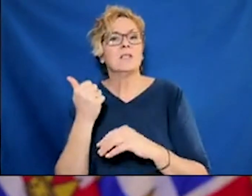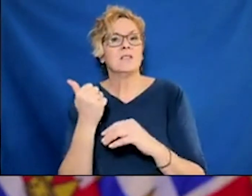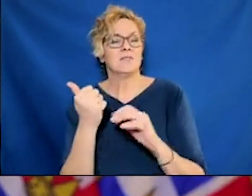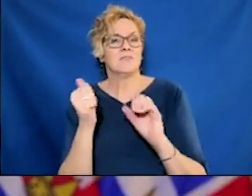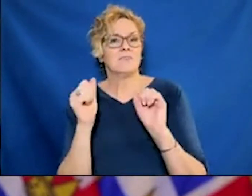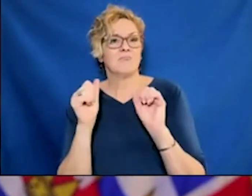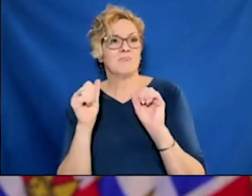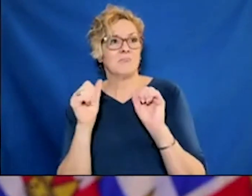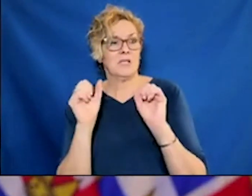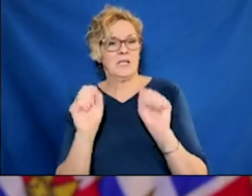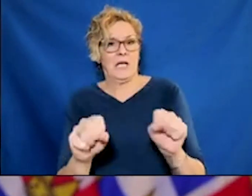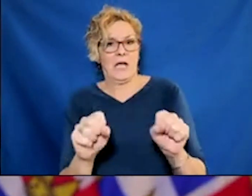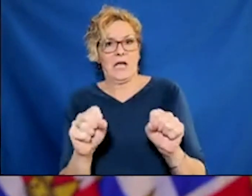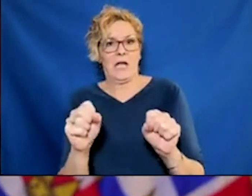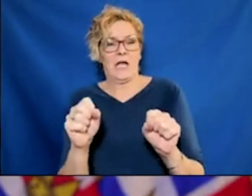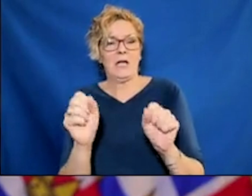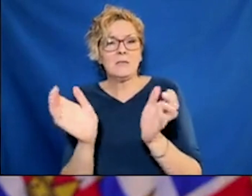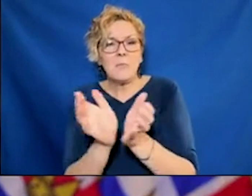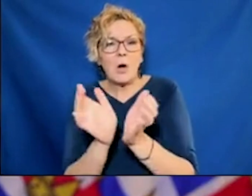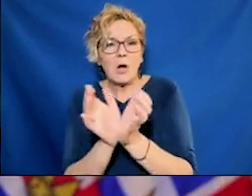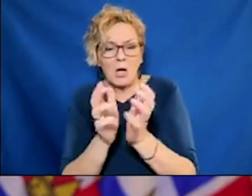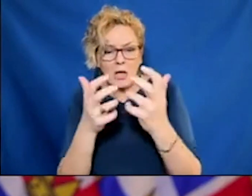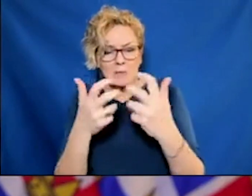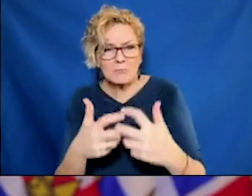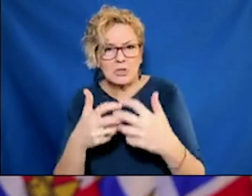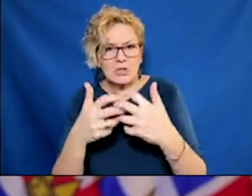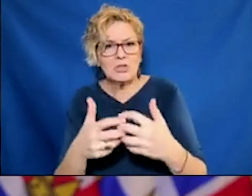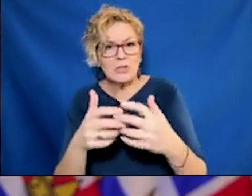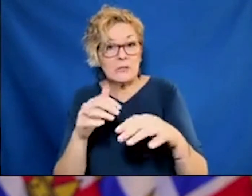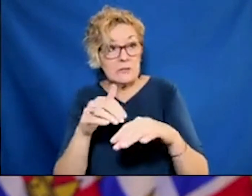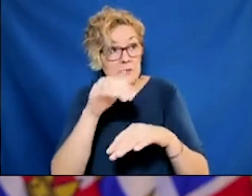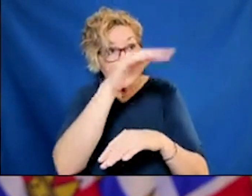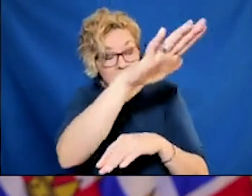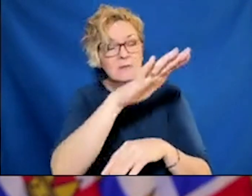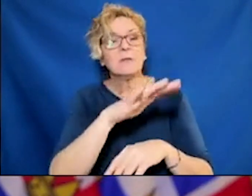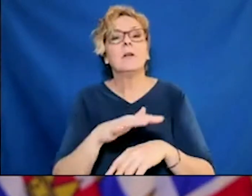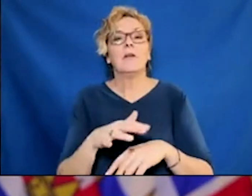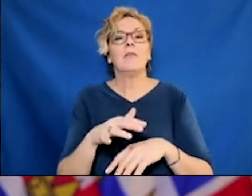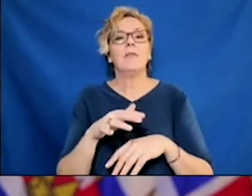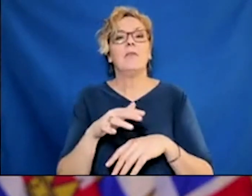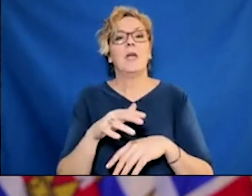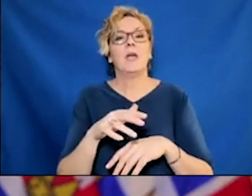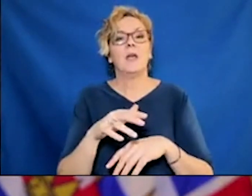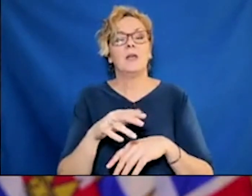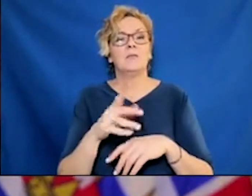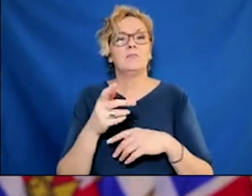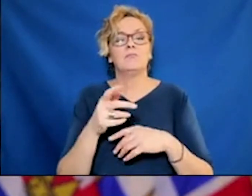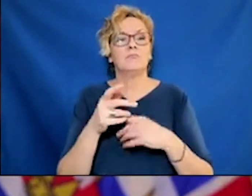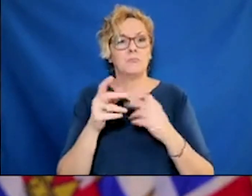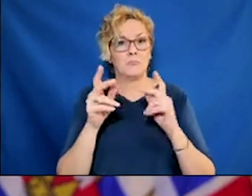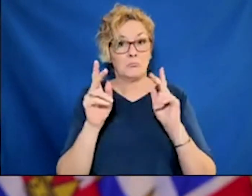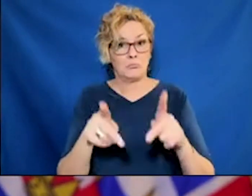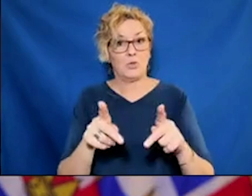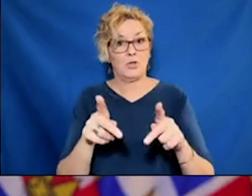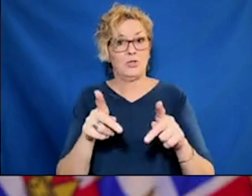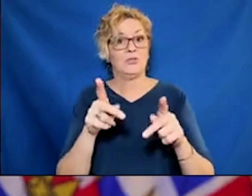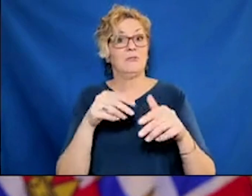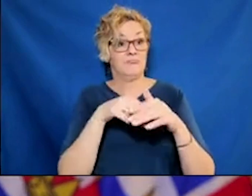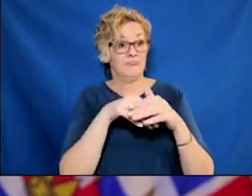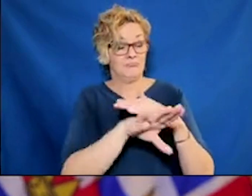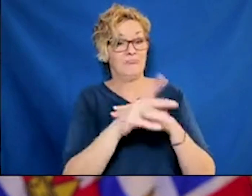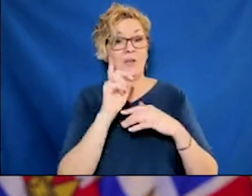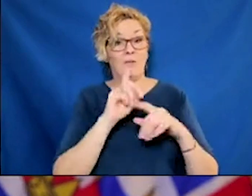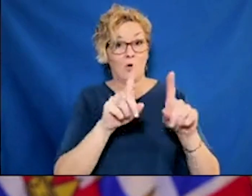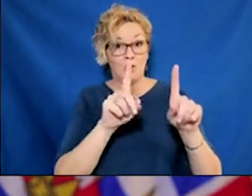there's a longer turnaround time to get the gold standard, the nasal pharyngeal swab, to a lab, that we can use